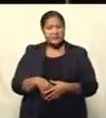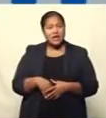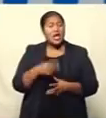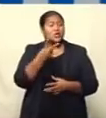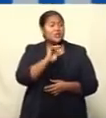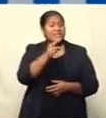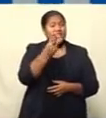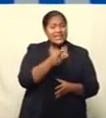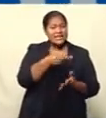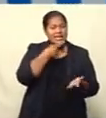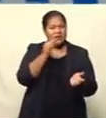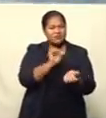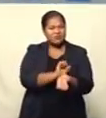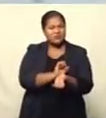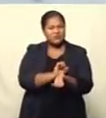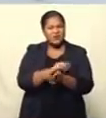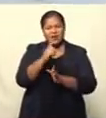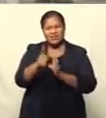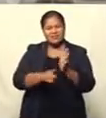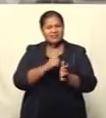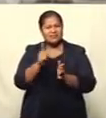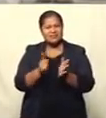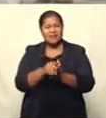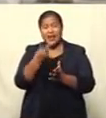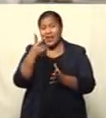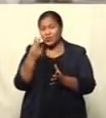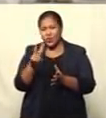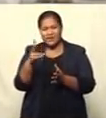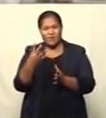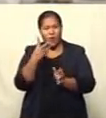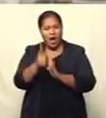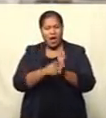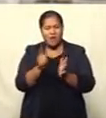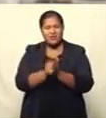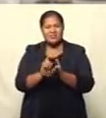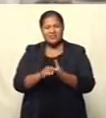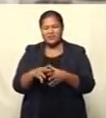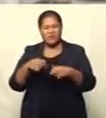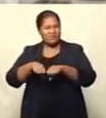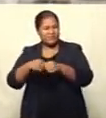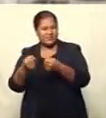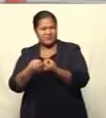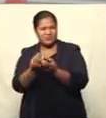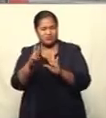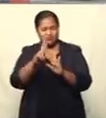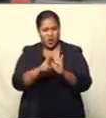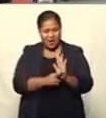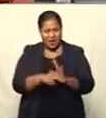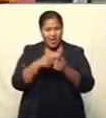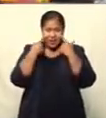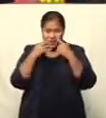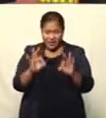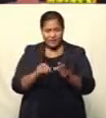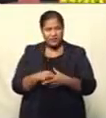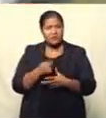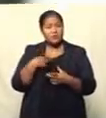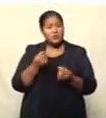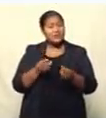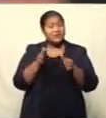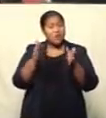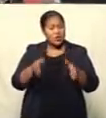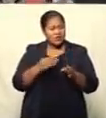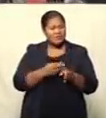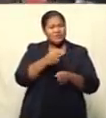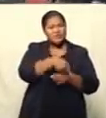recorded over the last 24 hours for breach of health restrictions and curfew orders. A breach of the containment area was recorded